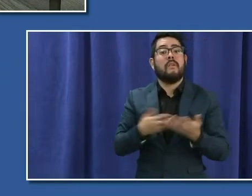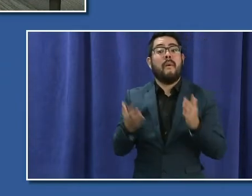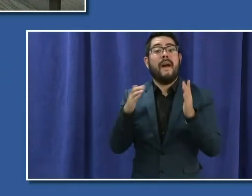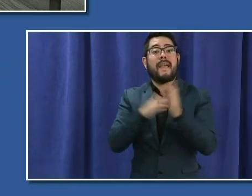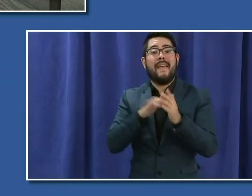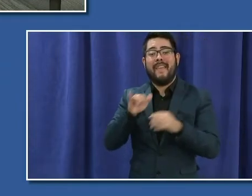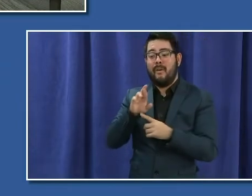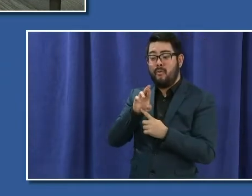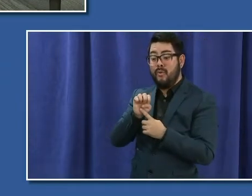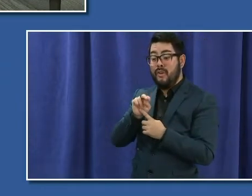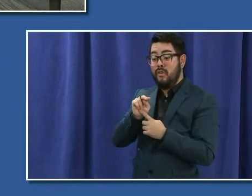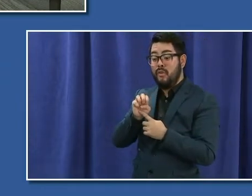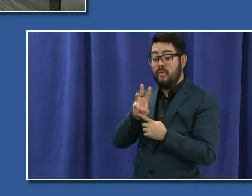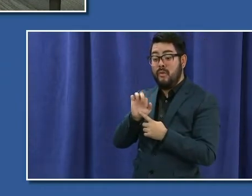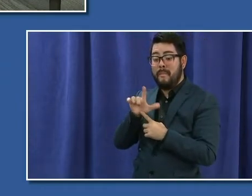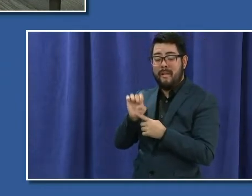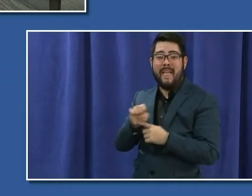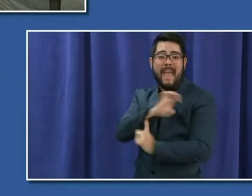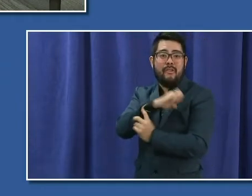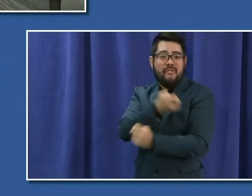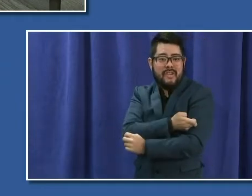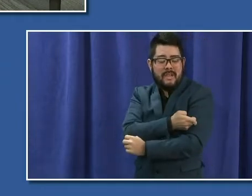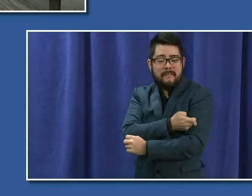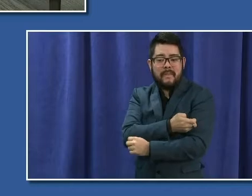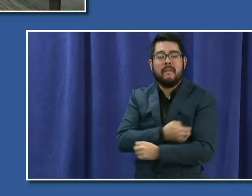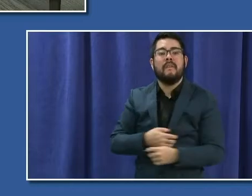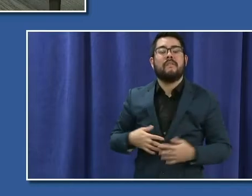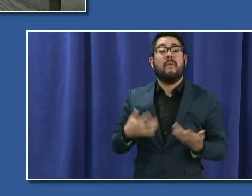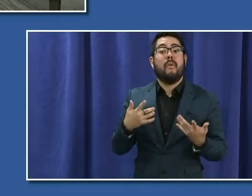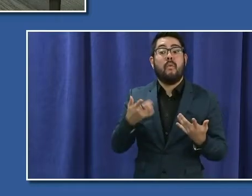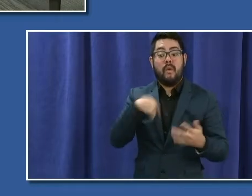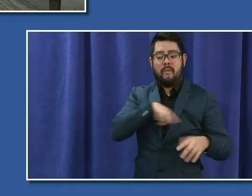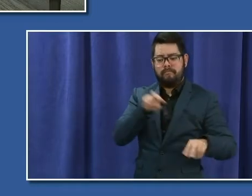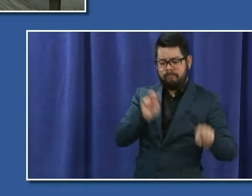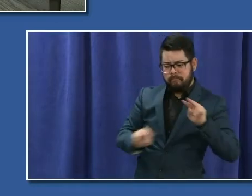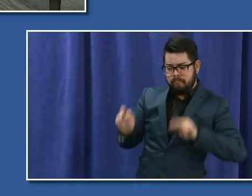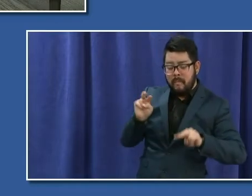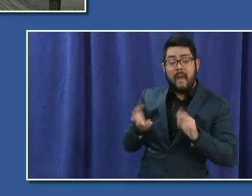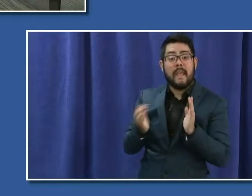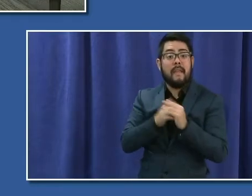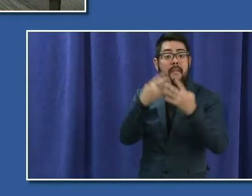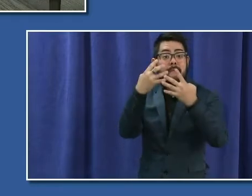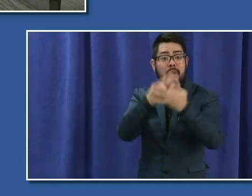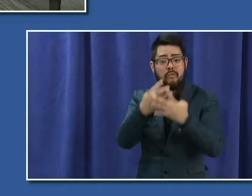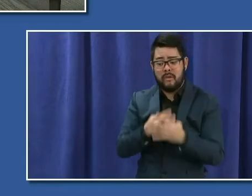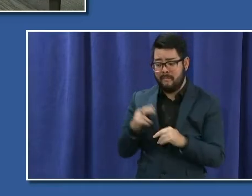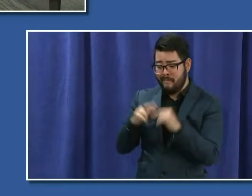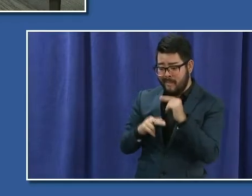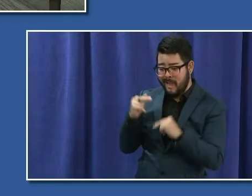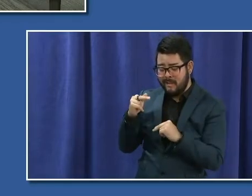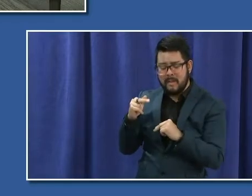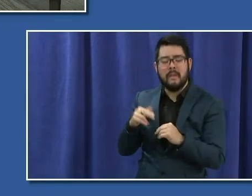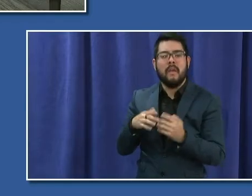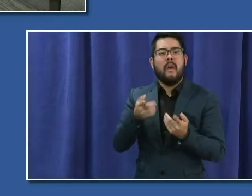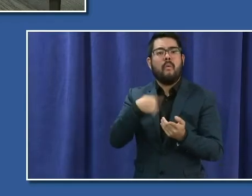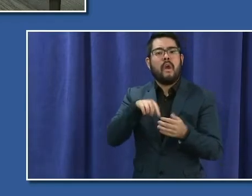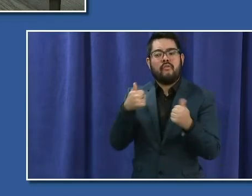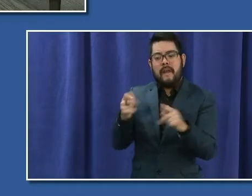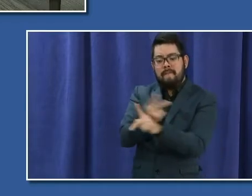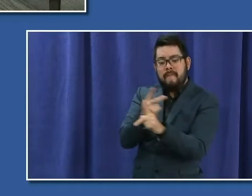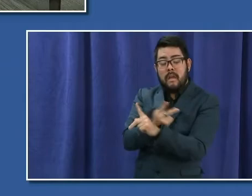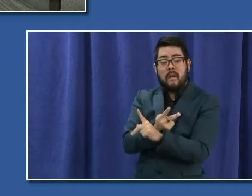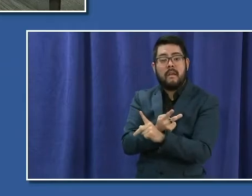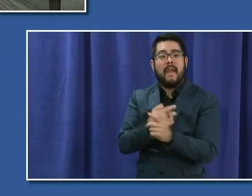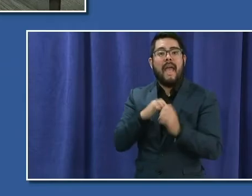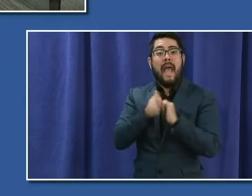renewable source of energy. And what we've been doing is we're looking at the filtration plants, looking at some of the way that